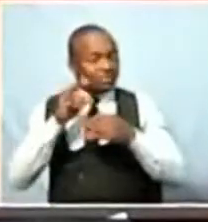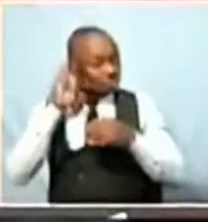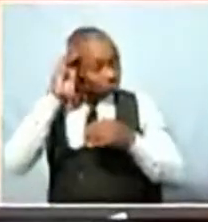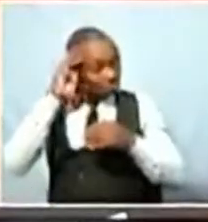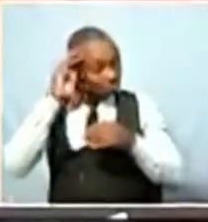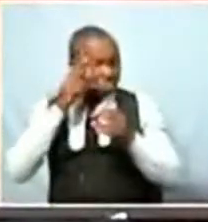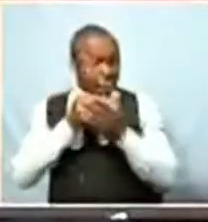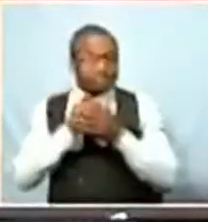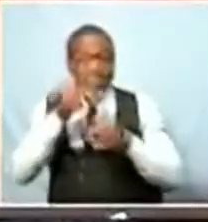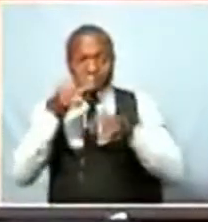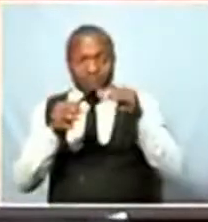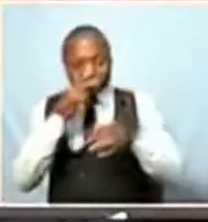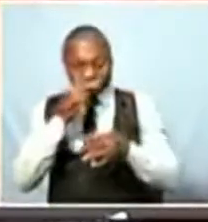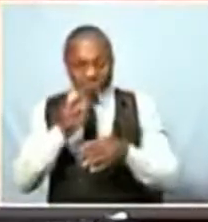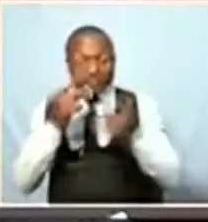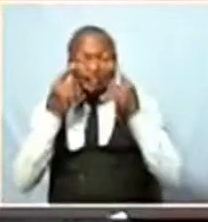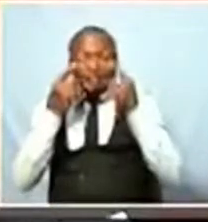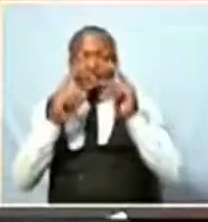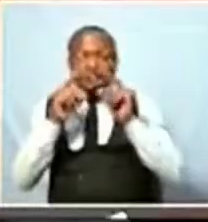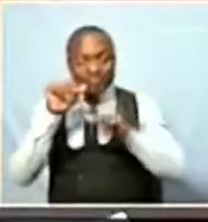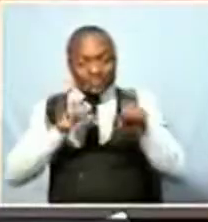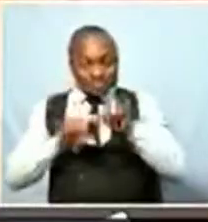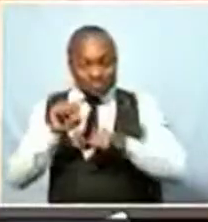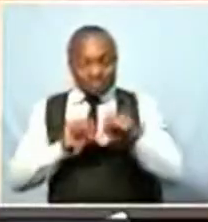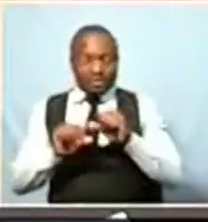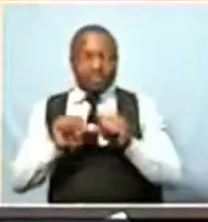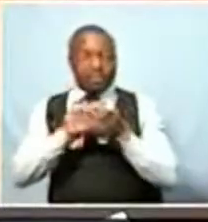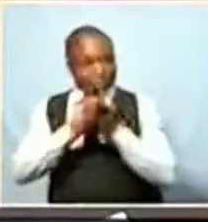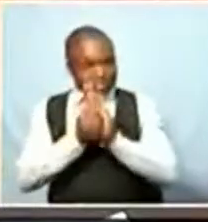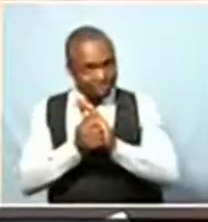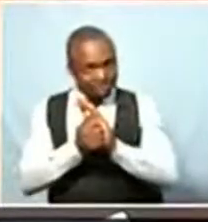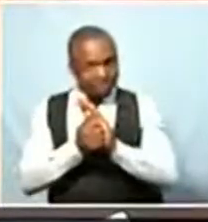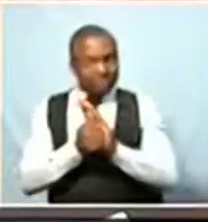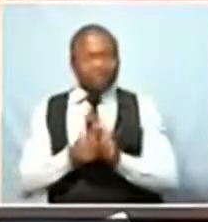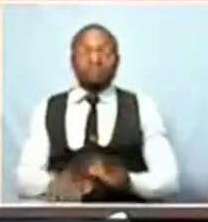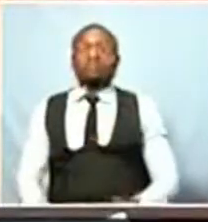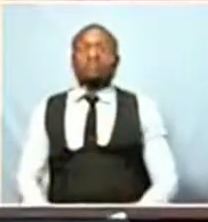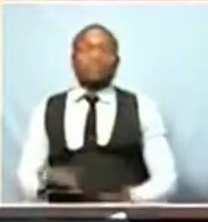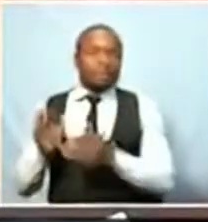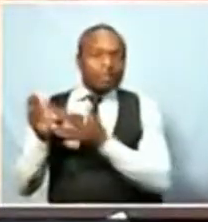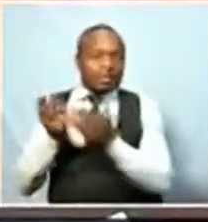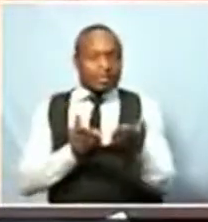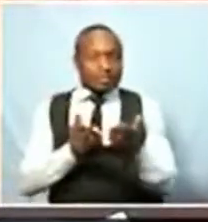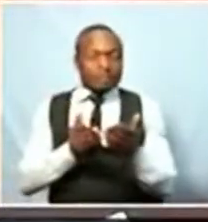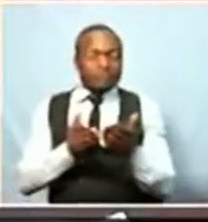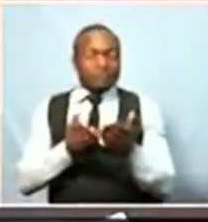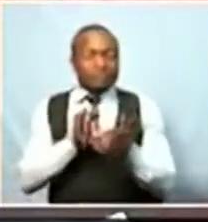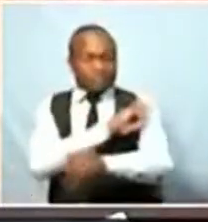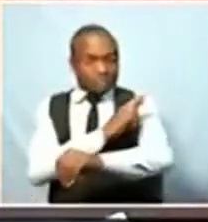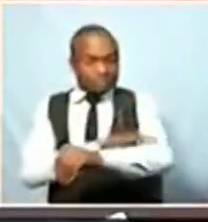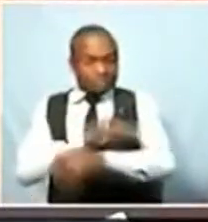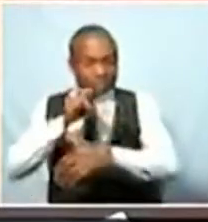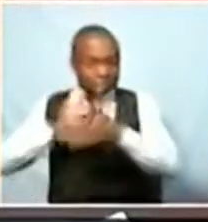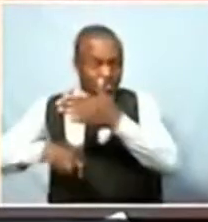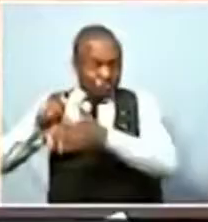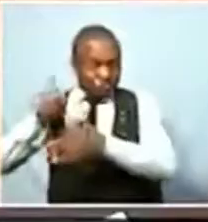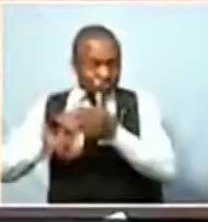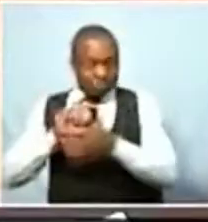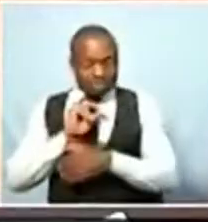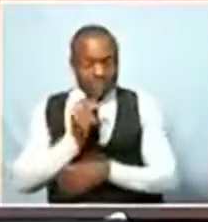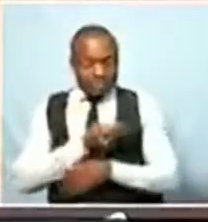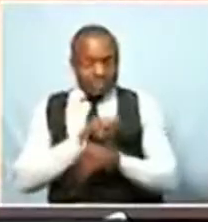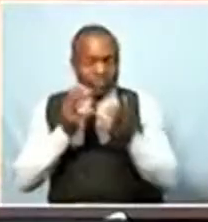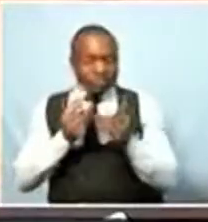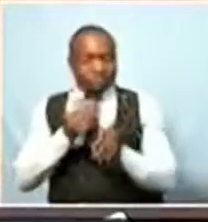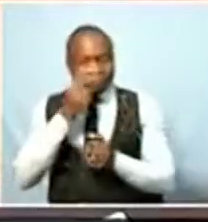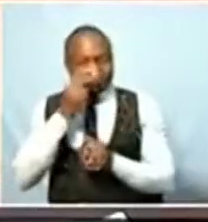when we see the Public Audit Act come in with the hope of raising resources charging fees. For us, that's how I would like